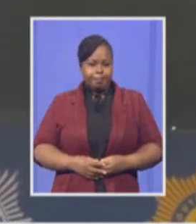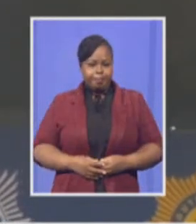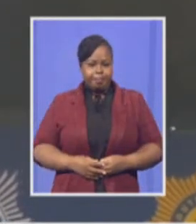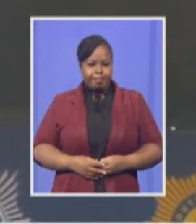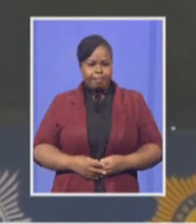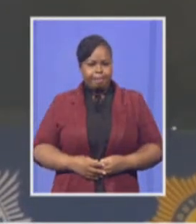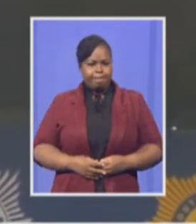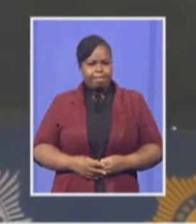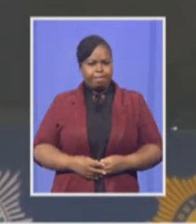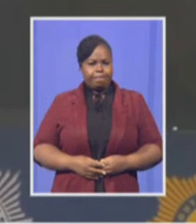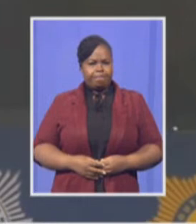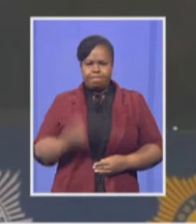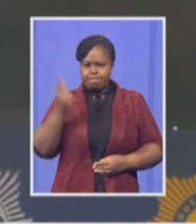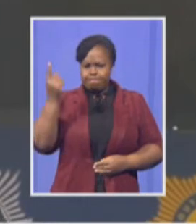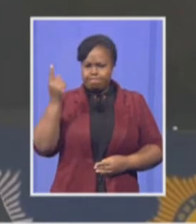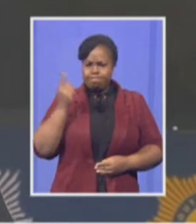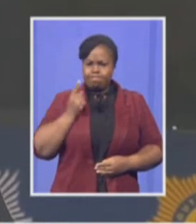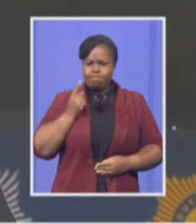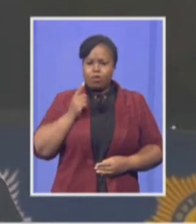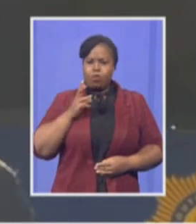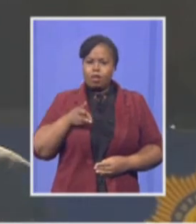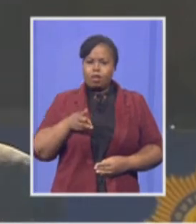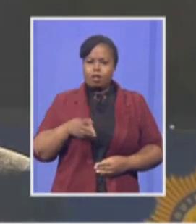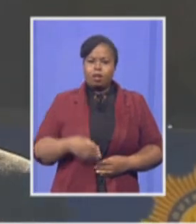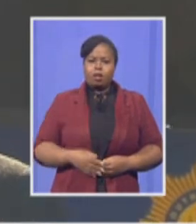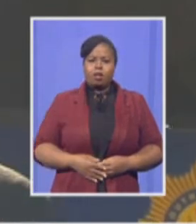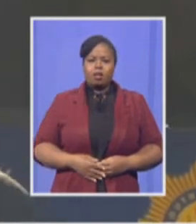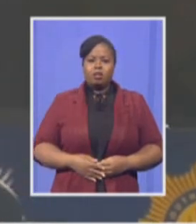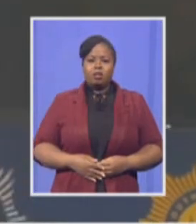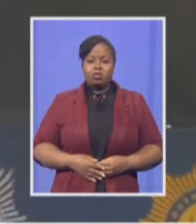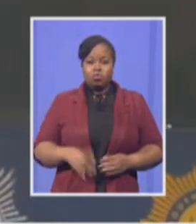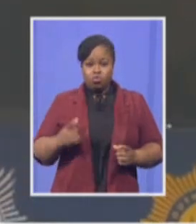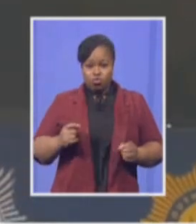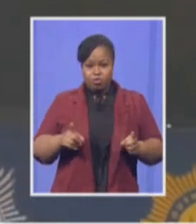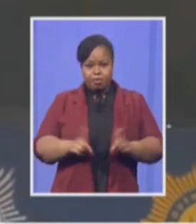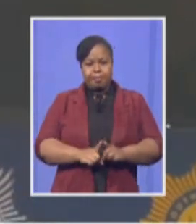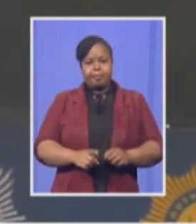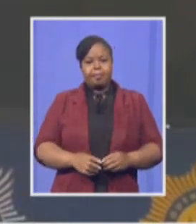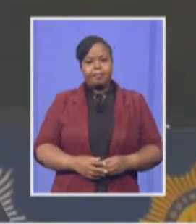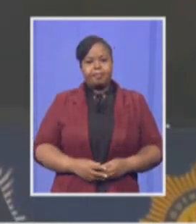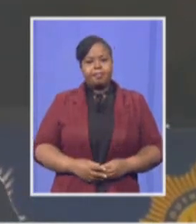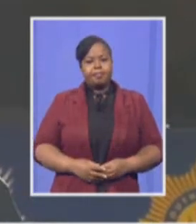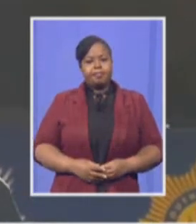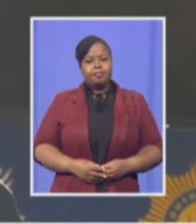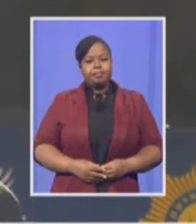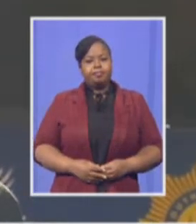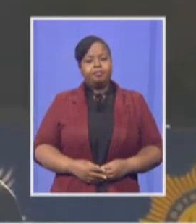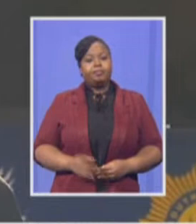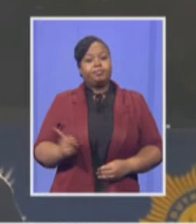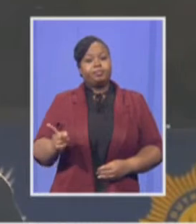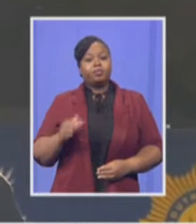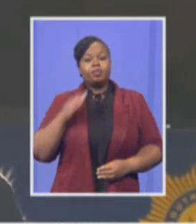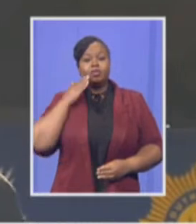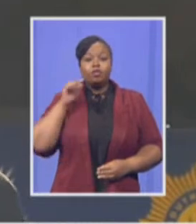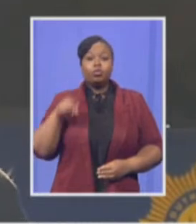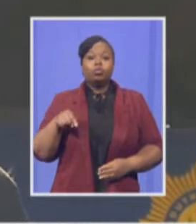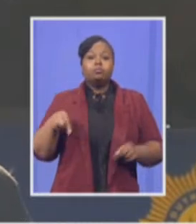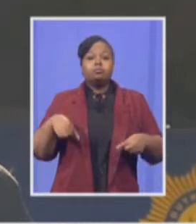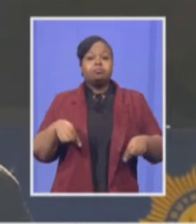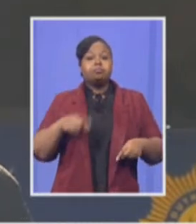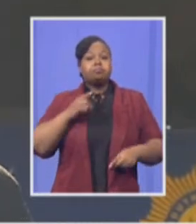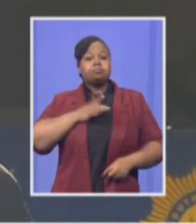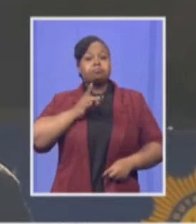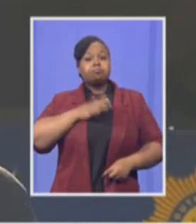U-national commissioner uzoza la afike enze lento engiyenzayo ukuthi mawusaba